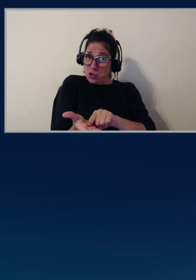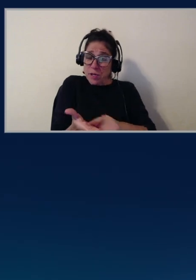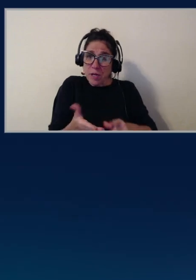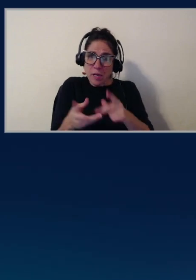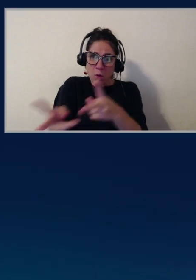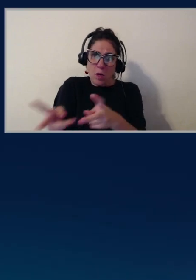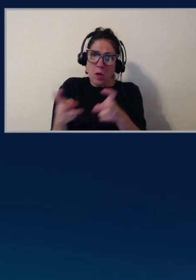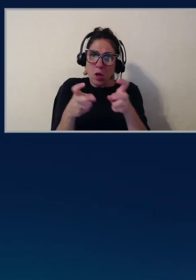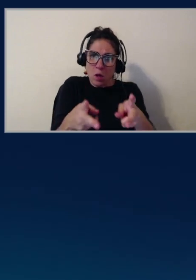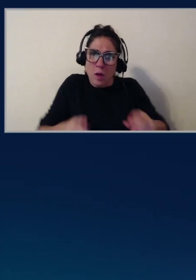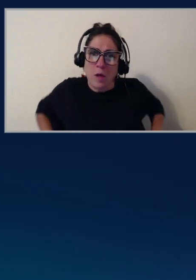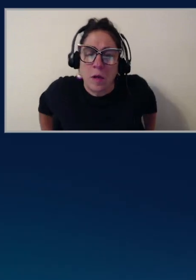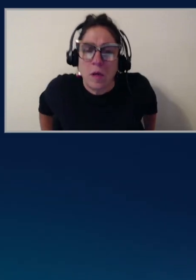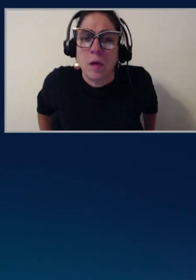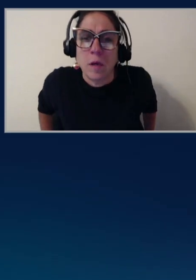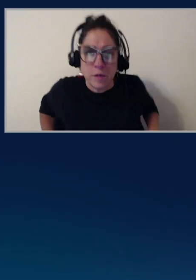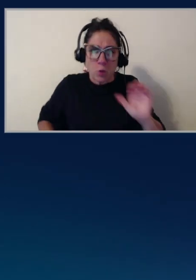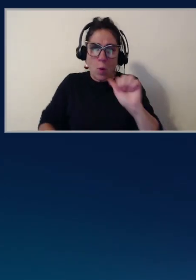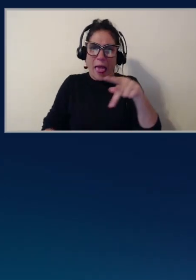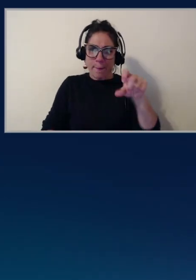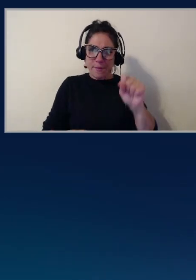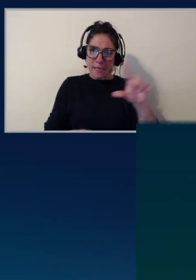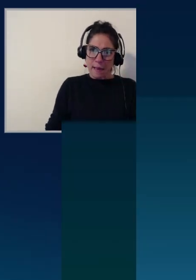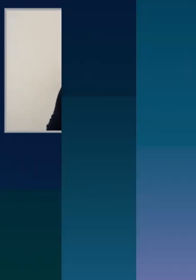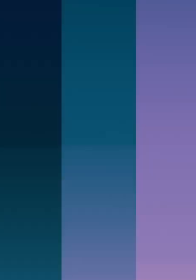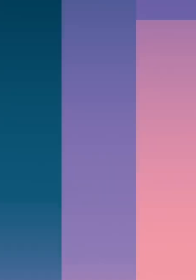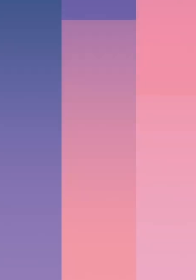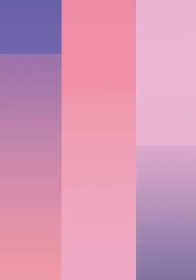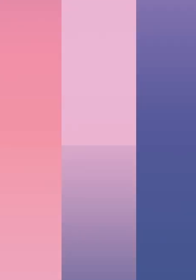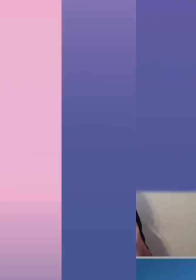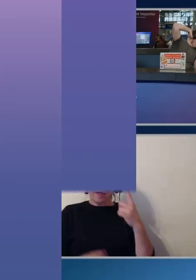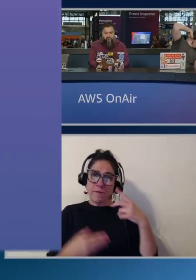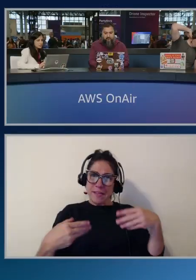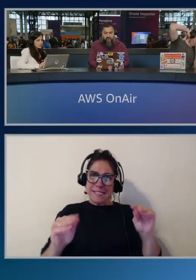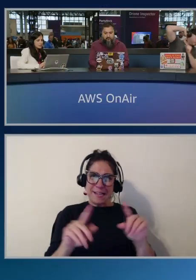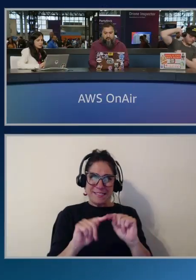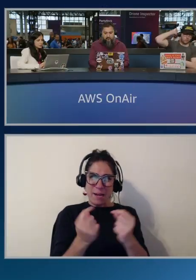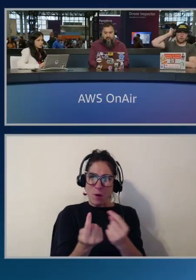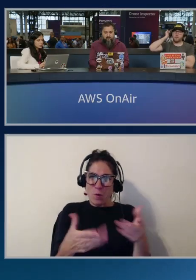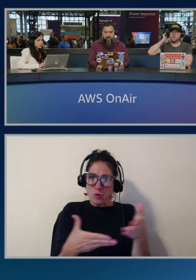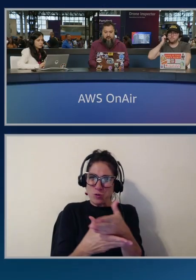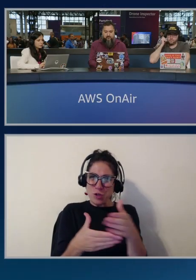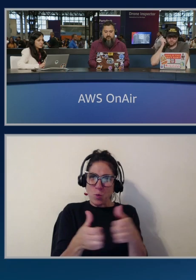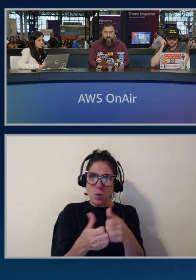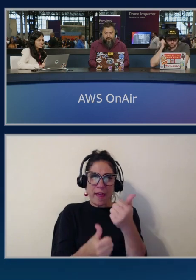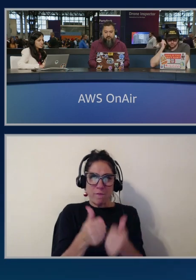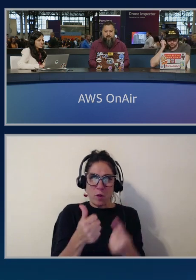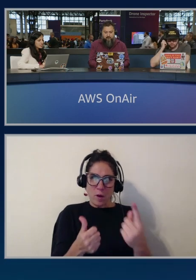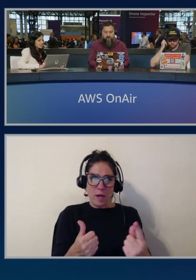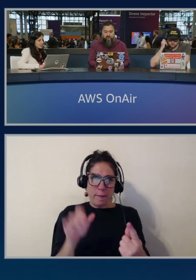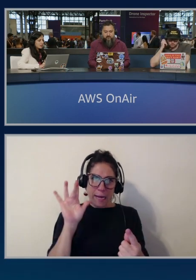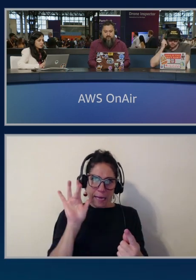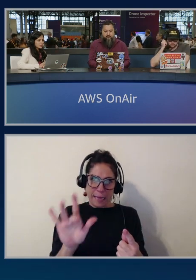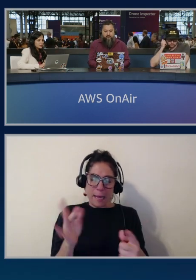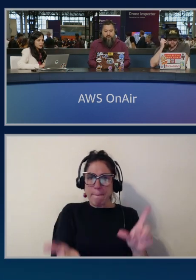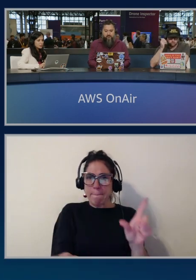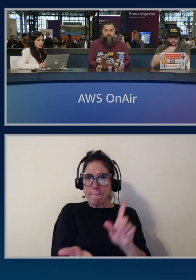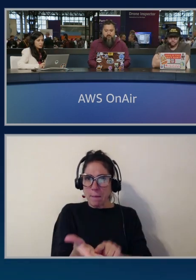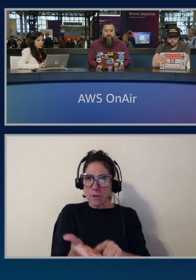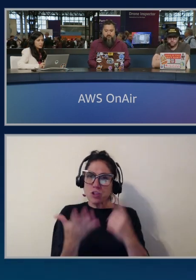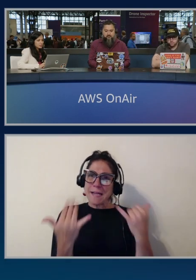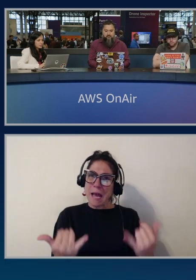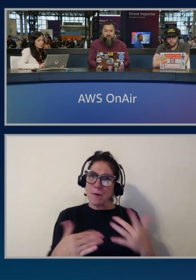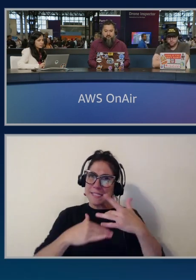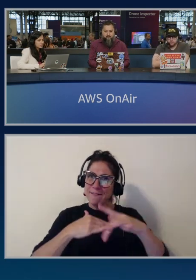the apps library. So say for the sales team, I want to share it with everybody. I'm going to go hit publish. And now it's